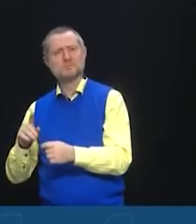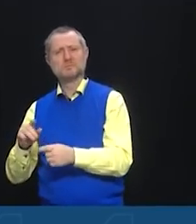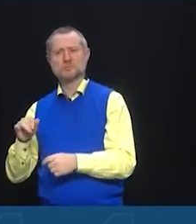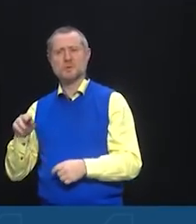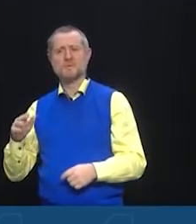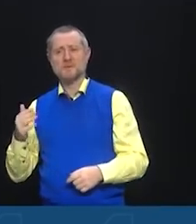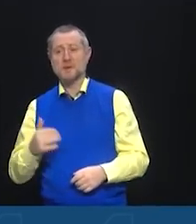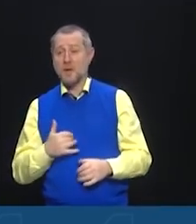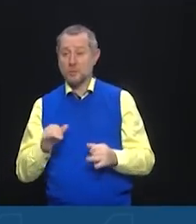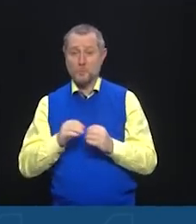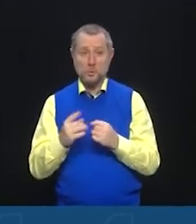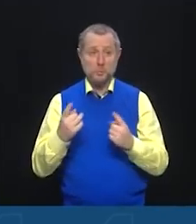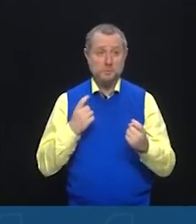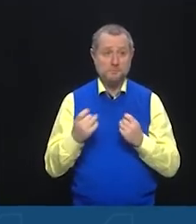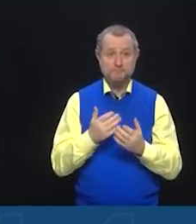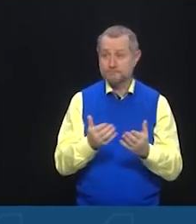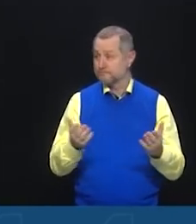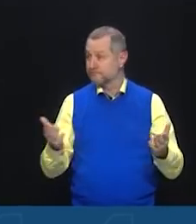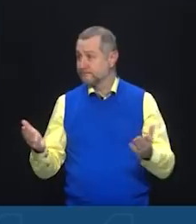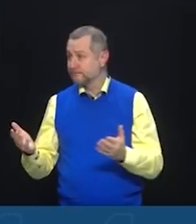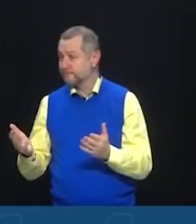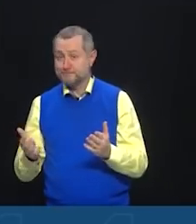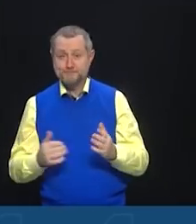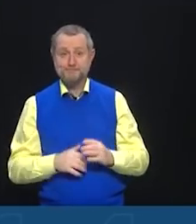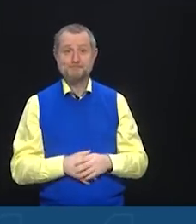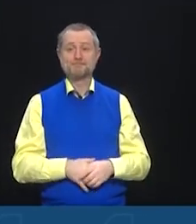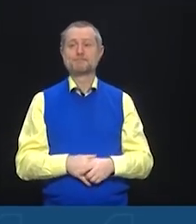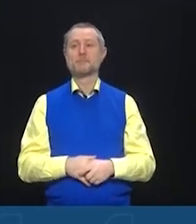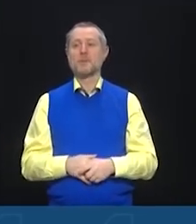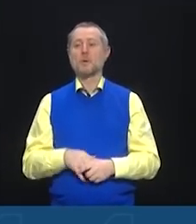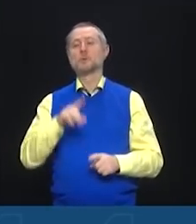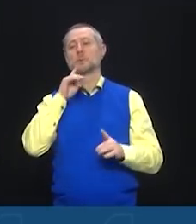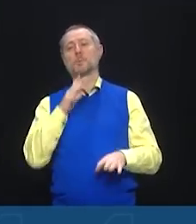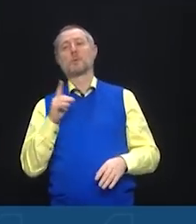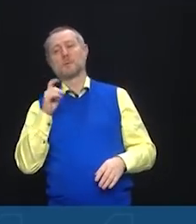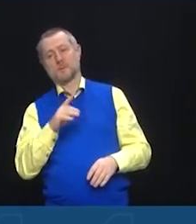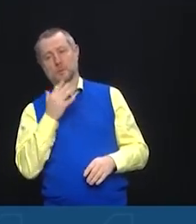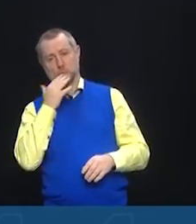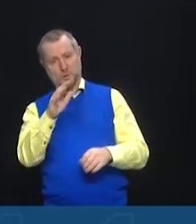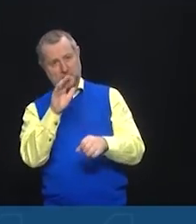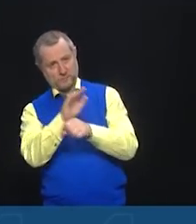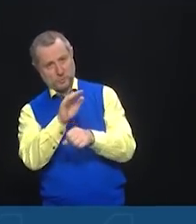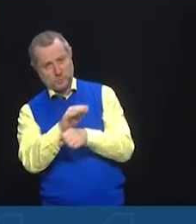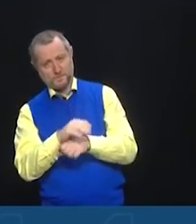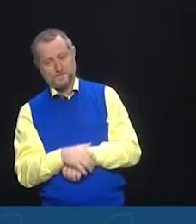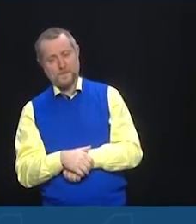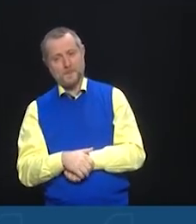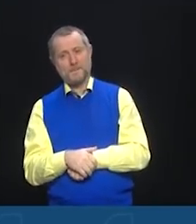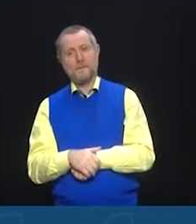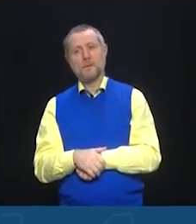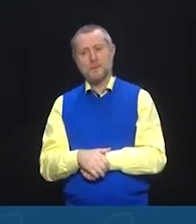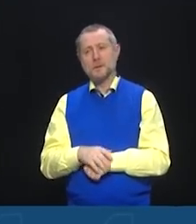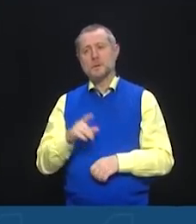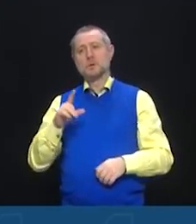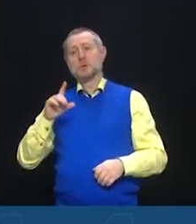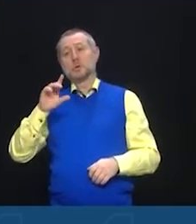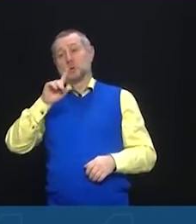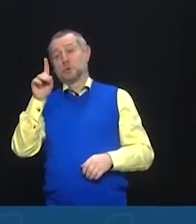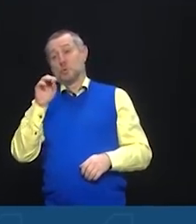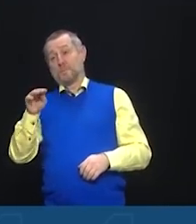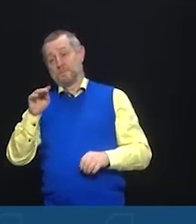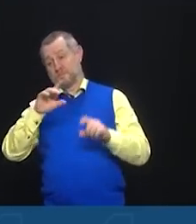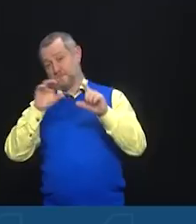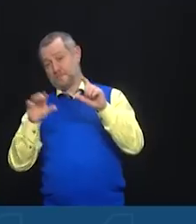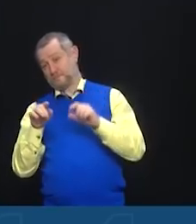other questions? Yes, Okay. yes, ma'am. Good afternoon, Governor. We're going to jump over to Zoom right now. Michelle Bocanegra